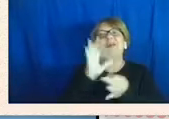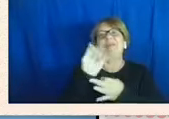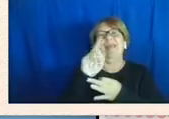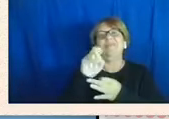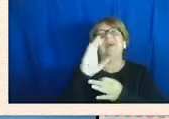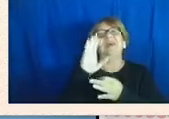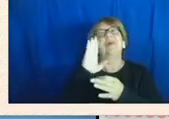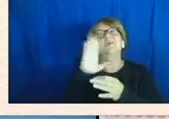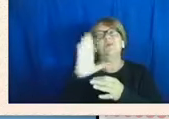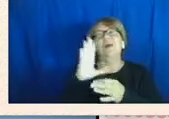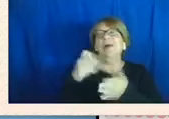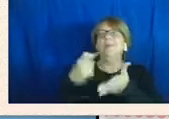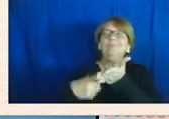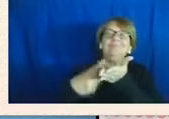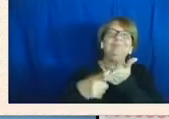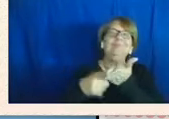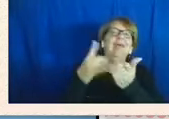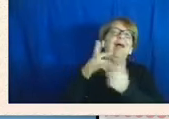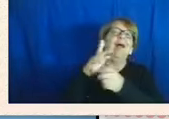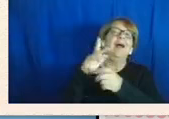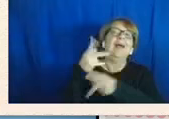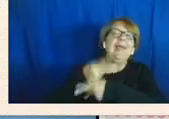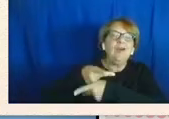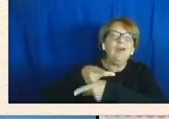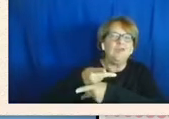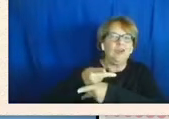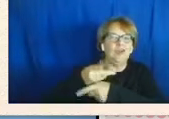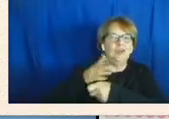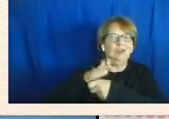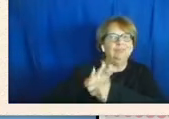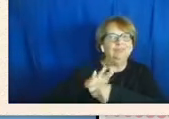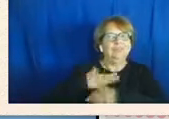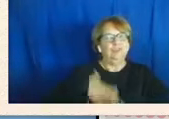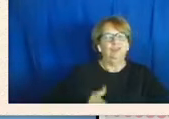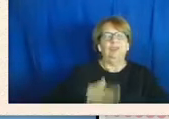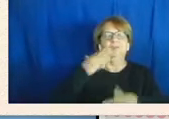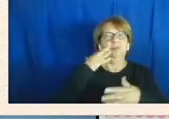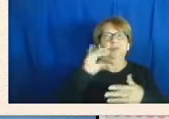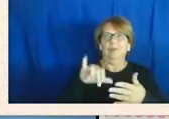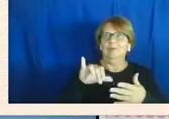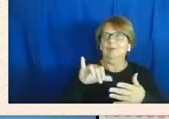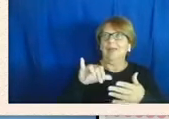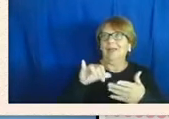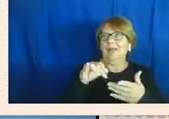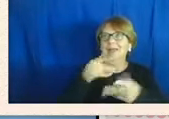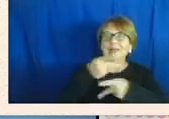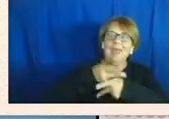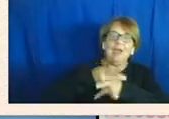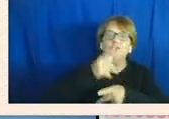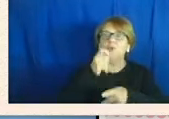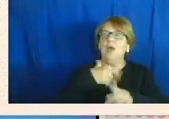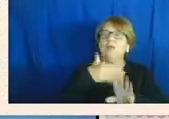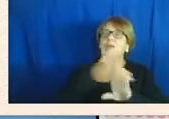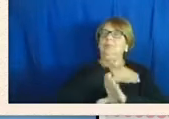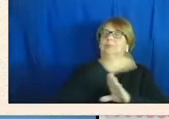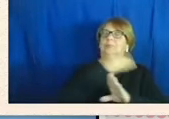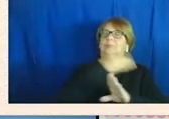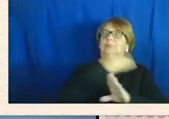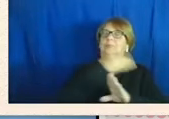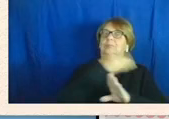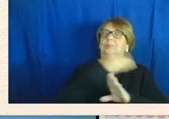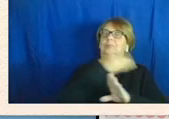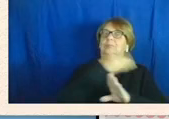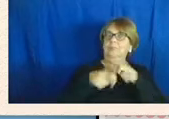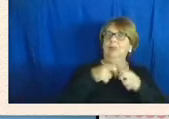distress. We know that caregivers, particularly caregivers with prior mental health problems, are particularly vulnerable group during COVID. And so we